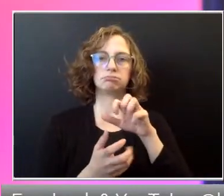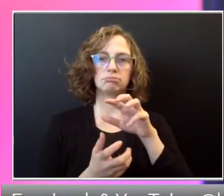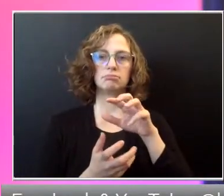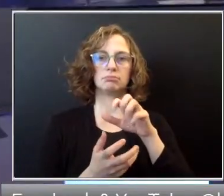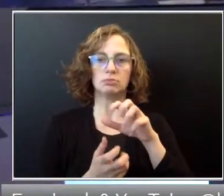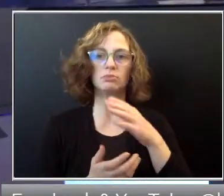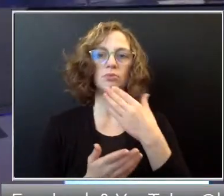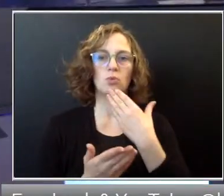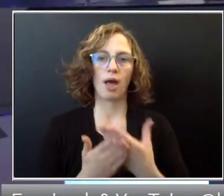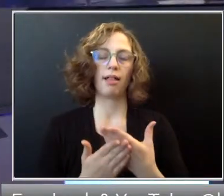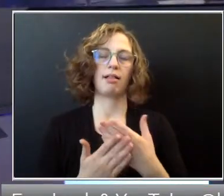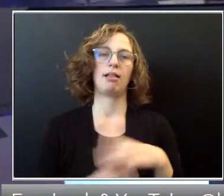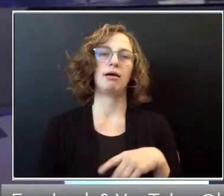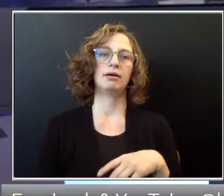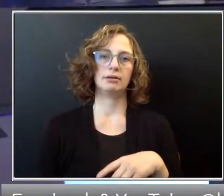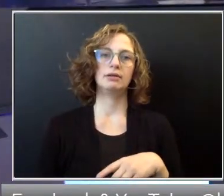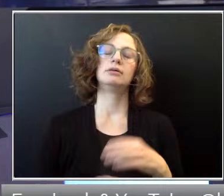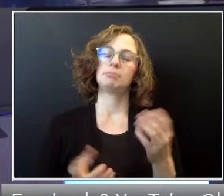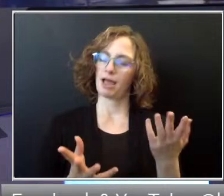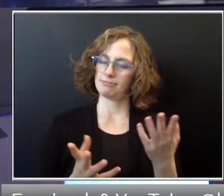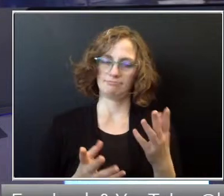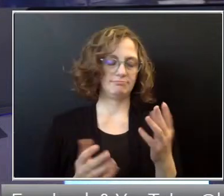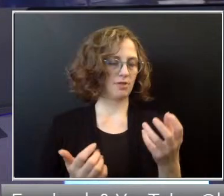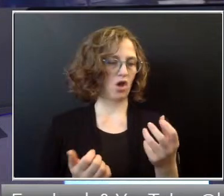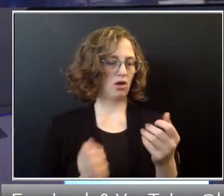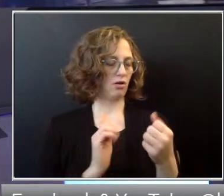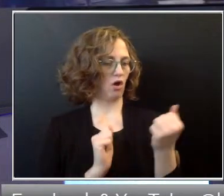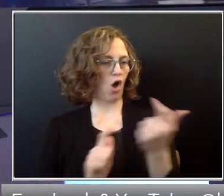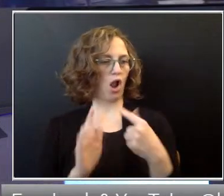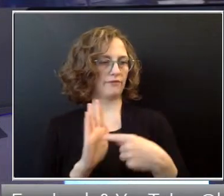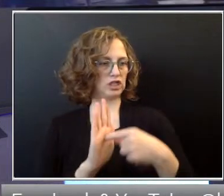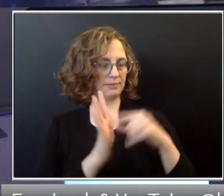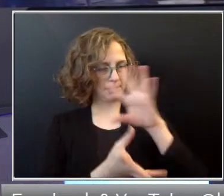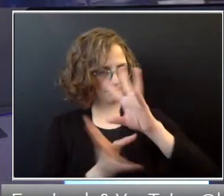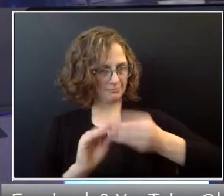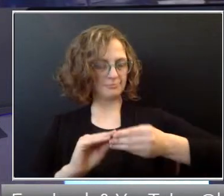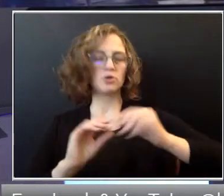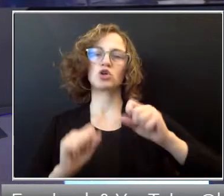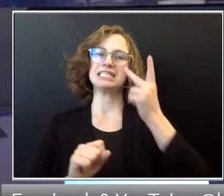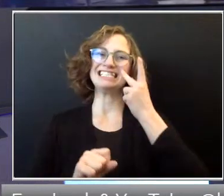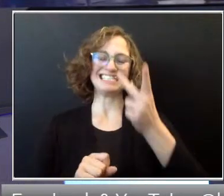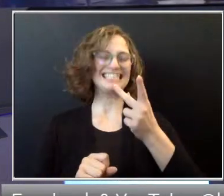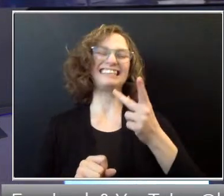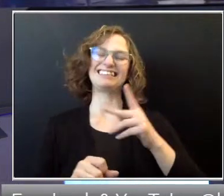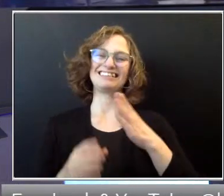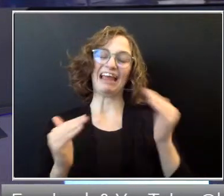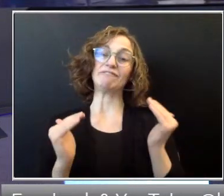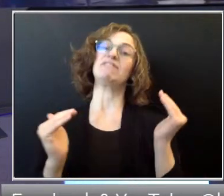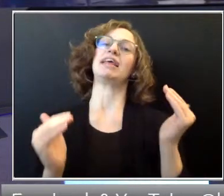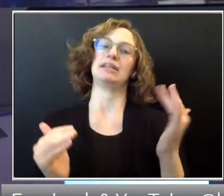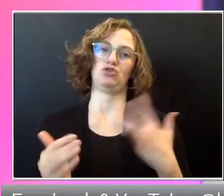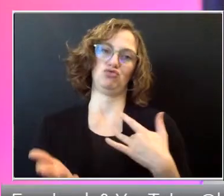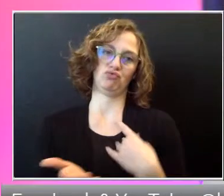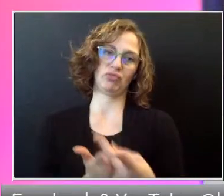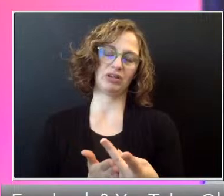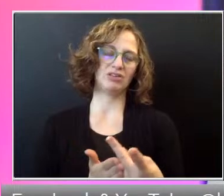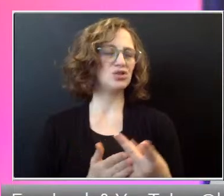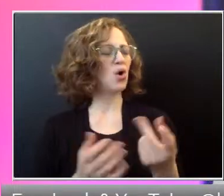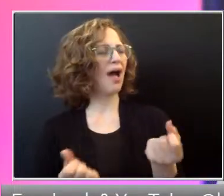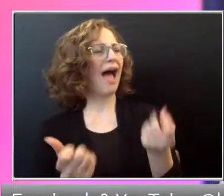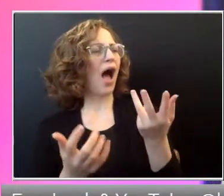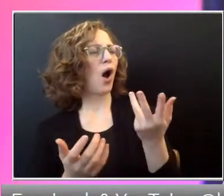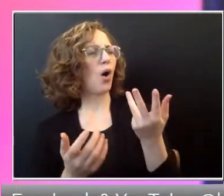She was in advanced heart failure. She was. So yes. How poorly was her heart functioning? Did you have a... So the echocardiogram, I